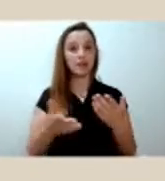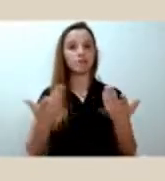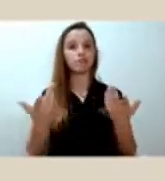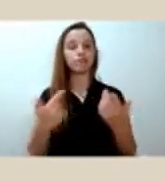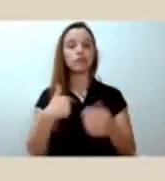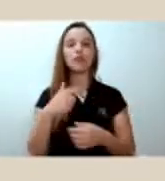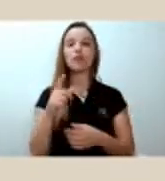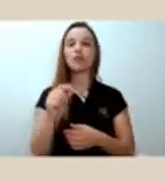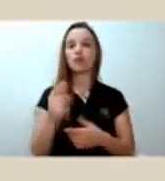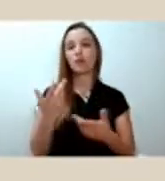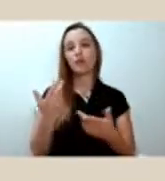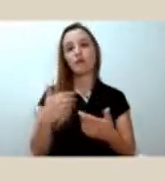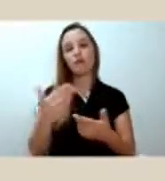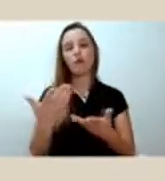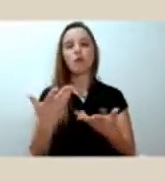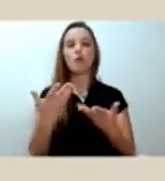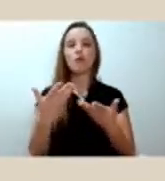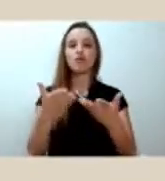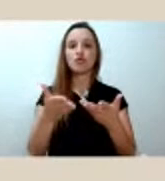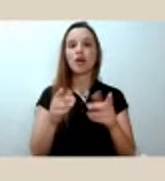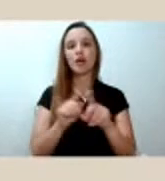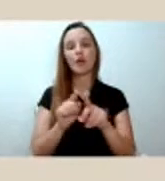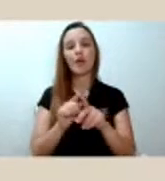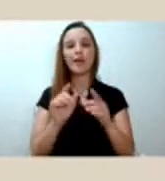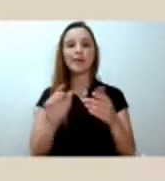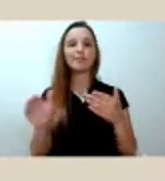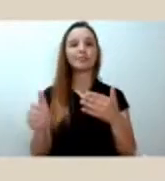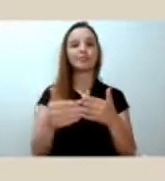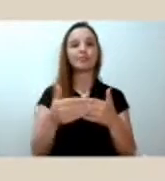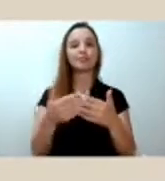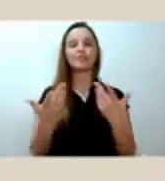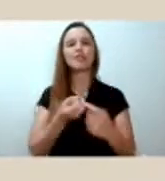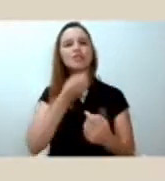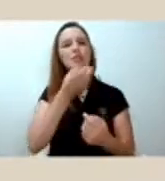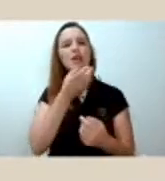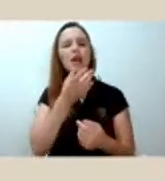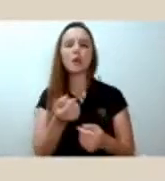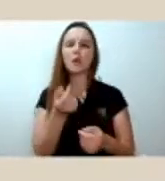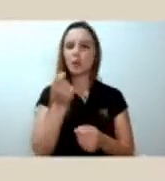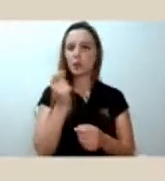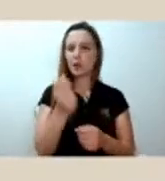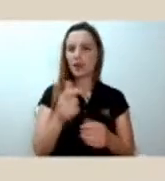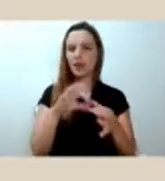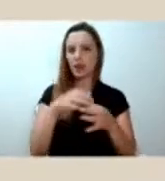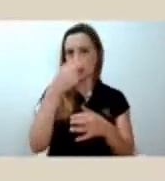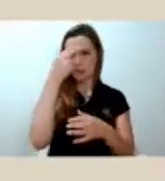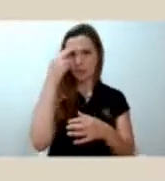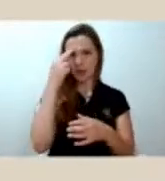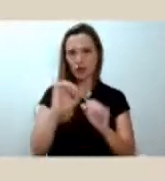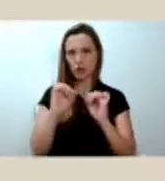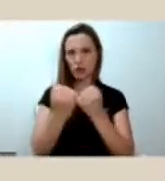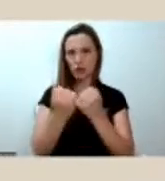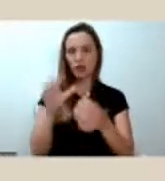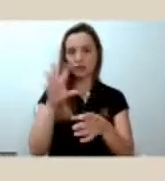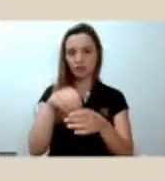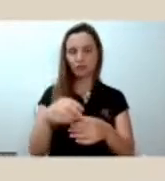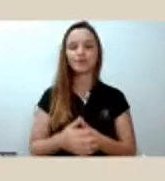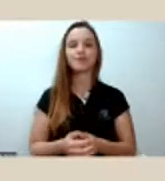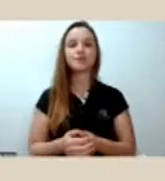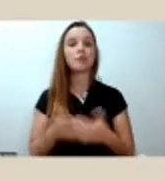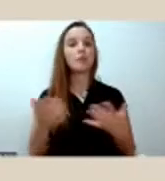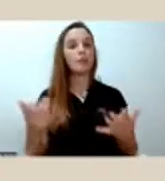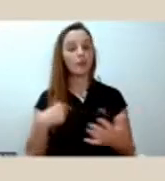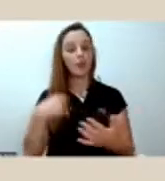wrap-up to talk to you guys some more about bias in society. And now I will once